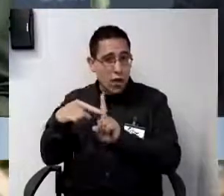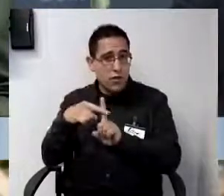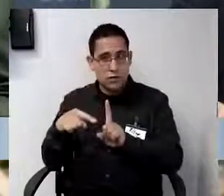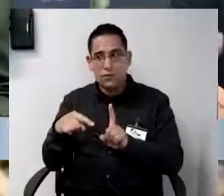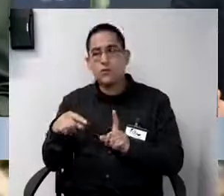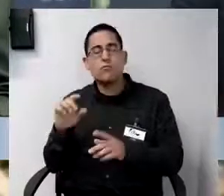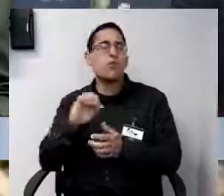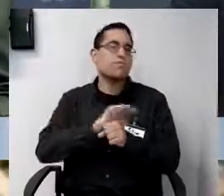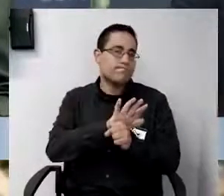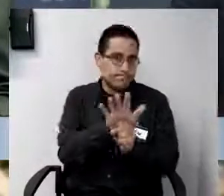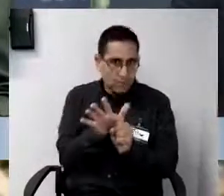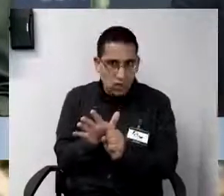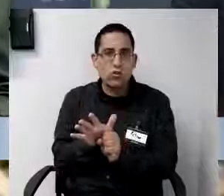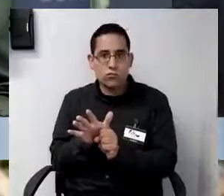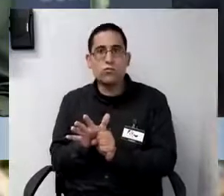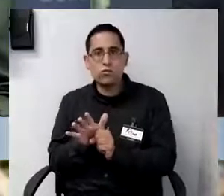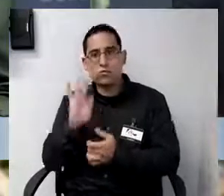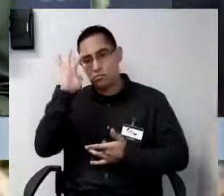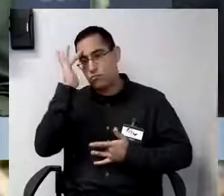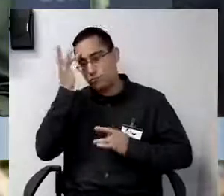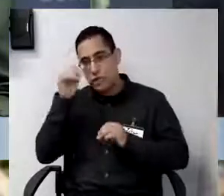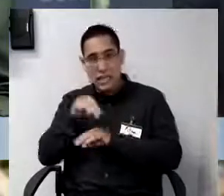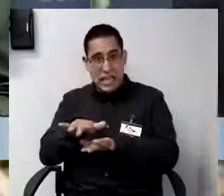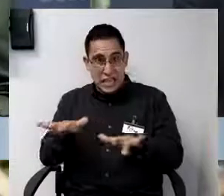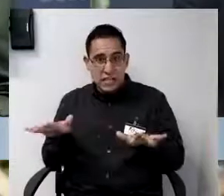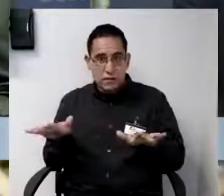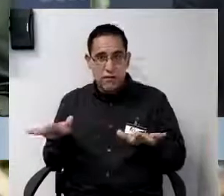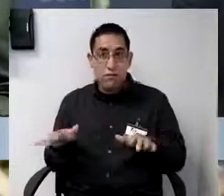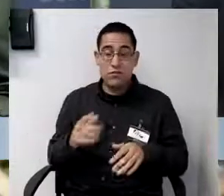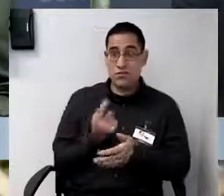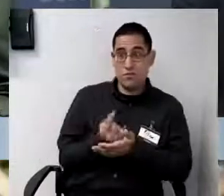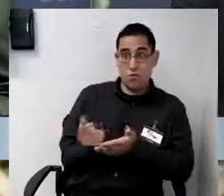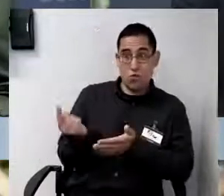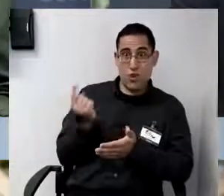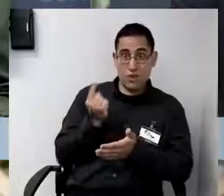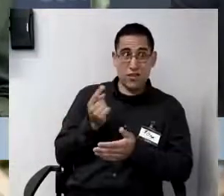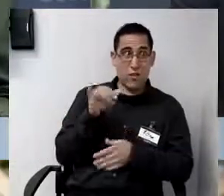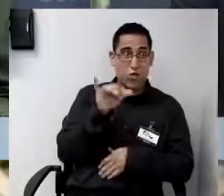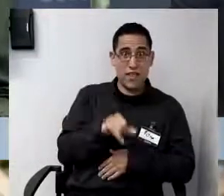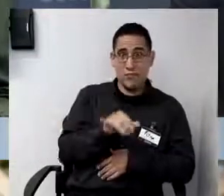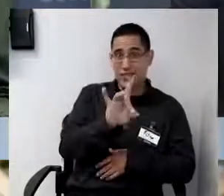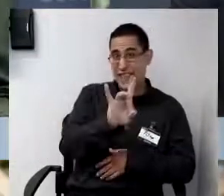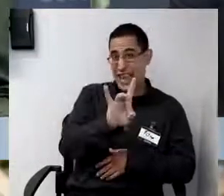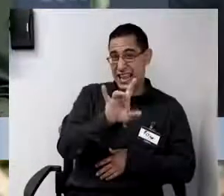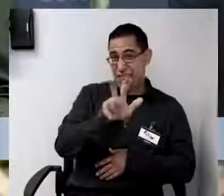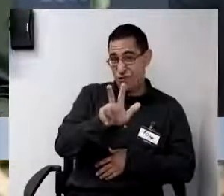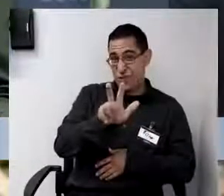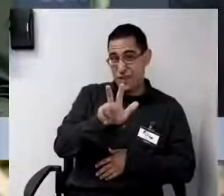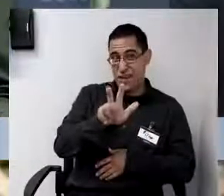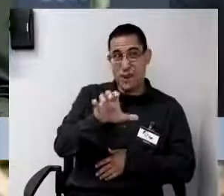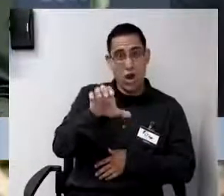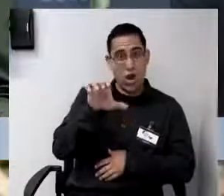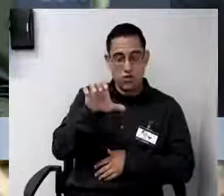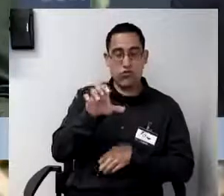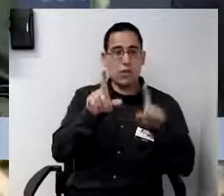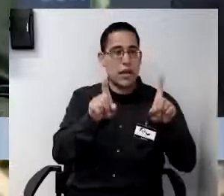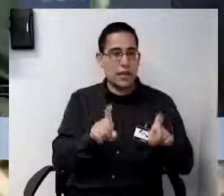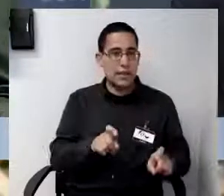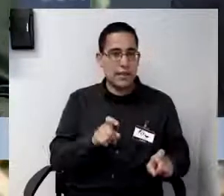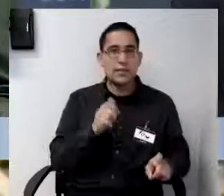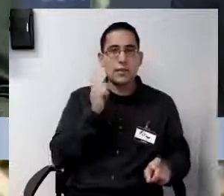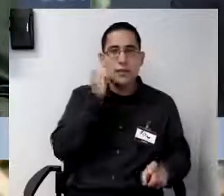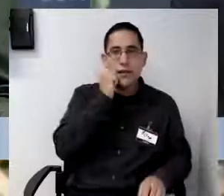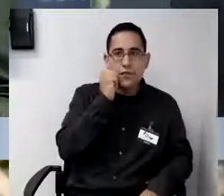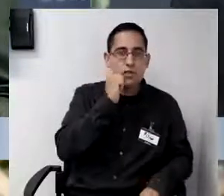statewide. A week ago, that was 8,300 tests per day,